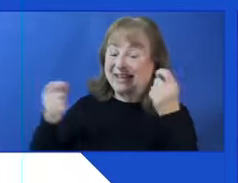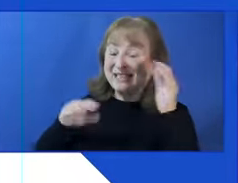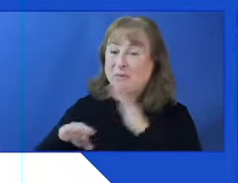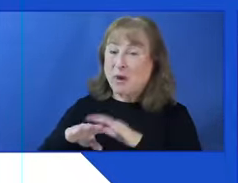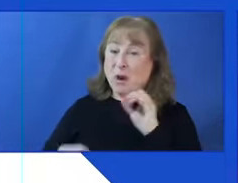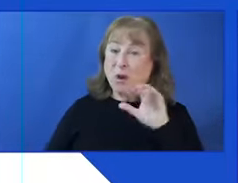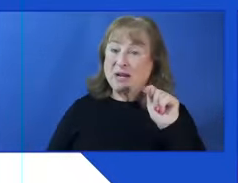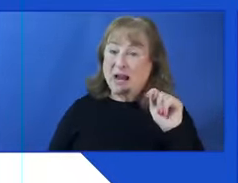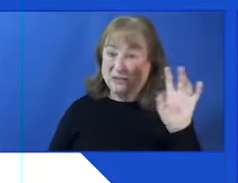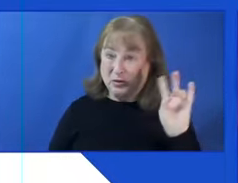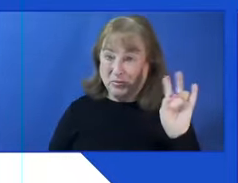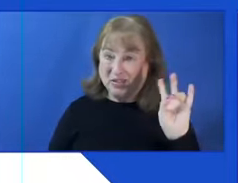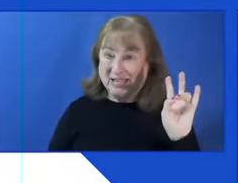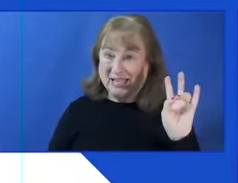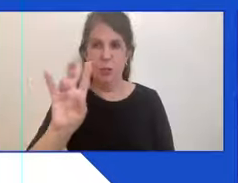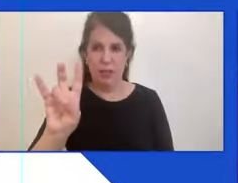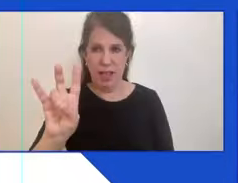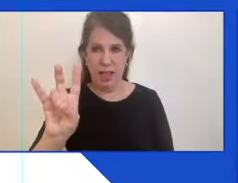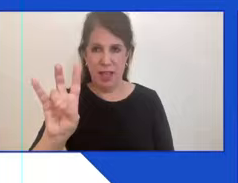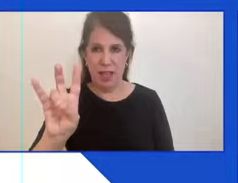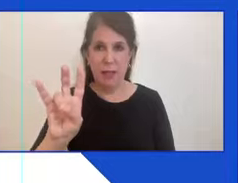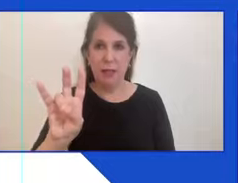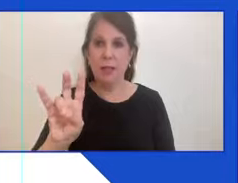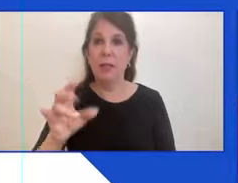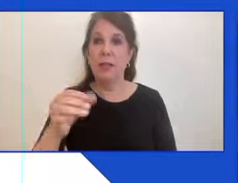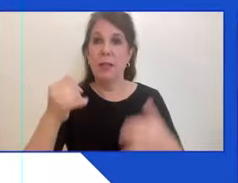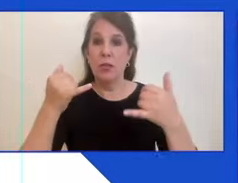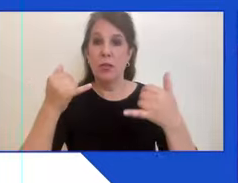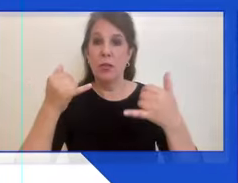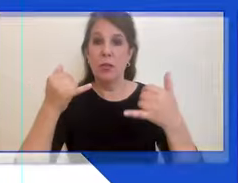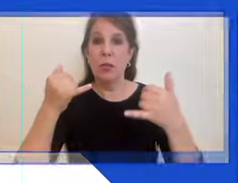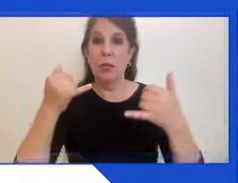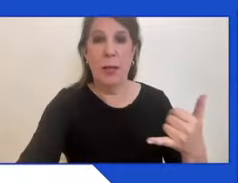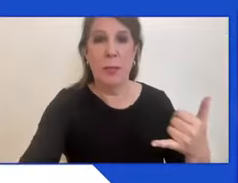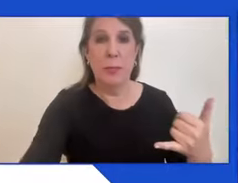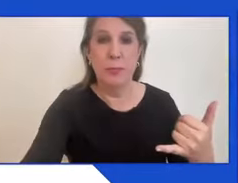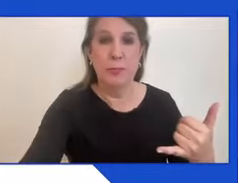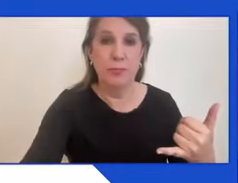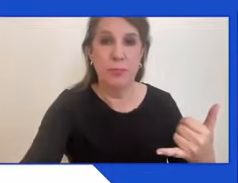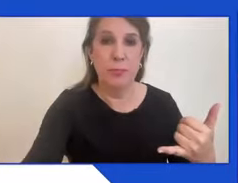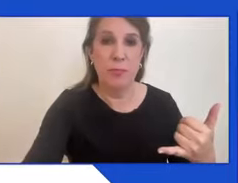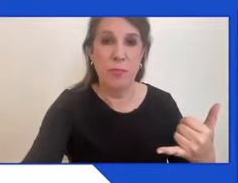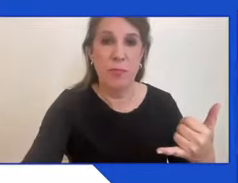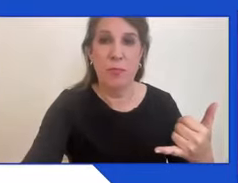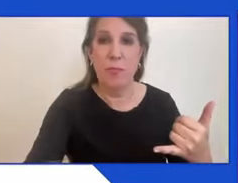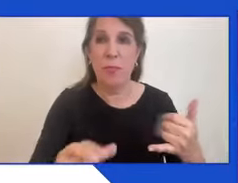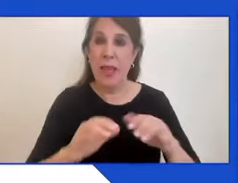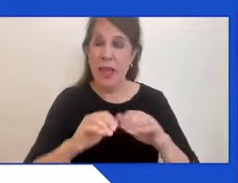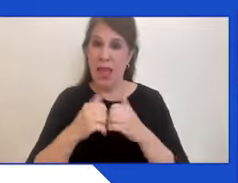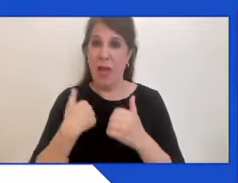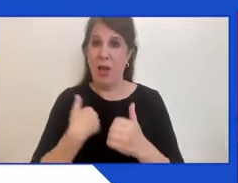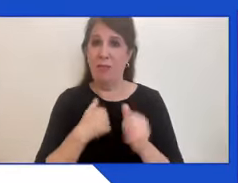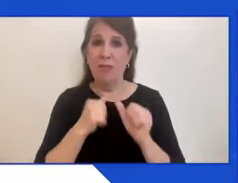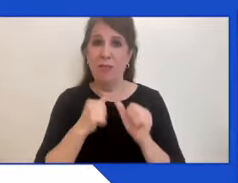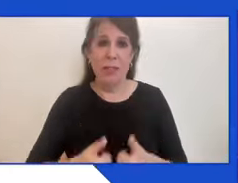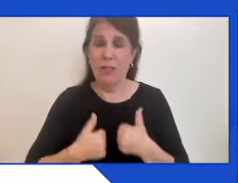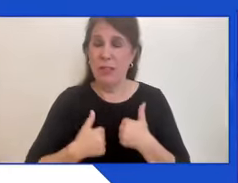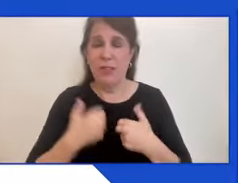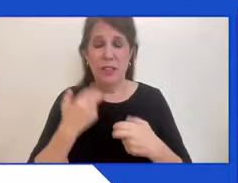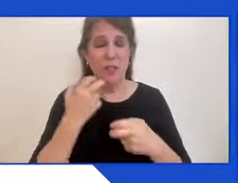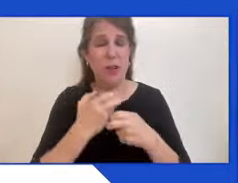October 7th. Right now, how we are living is hard to describe to